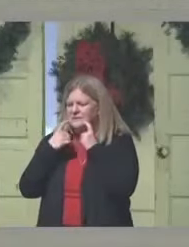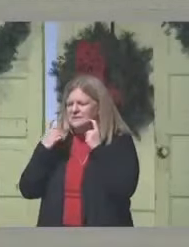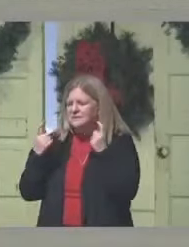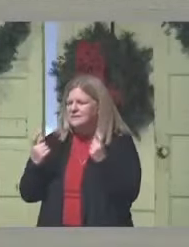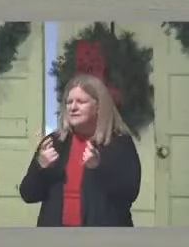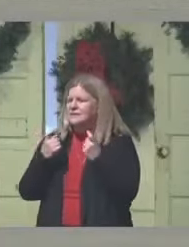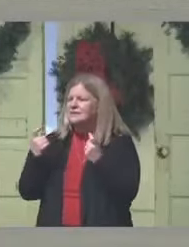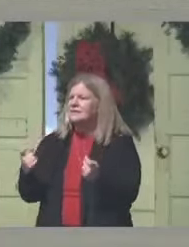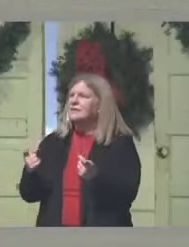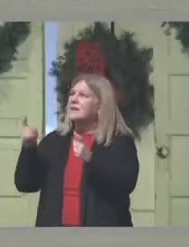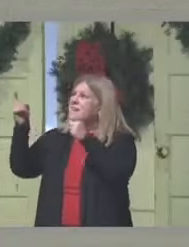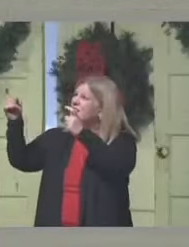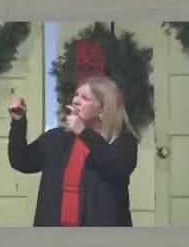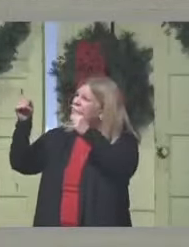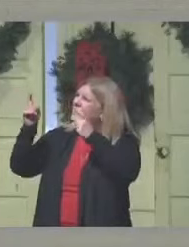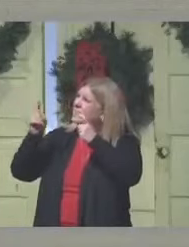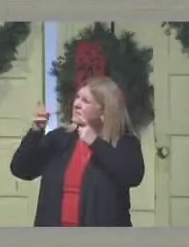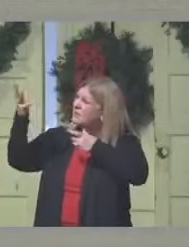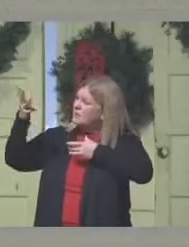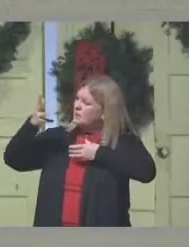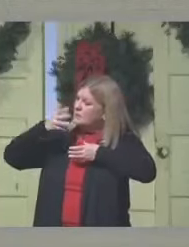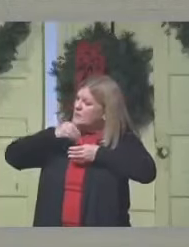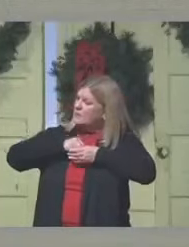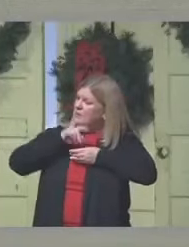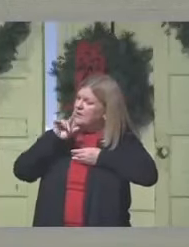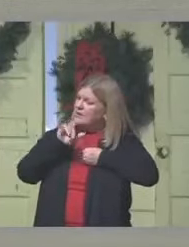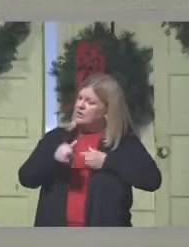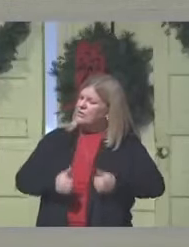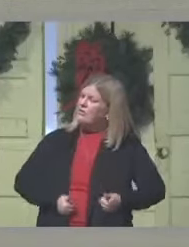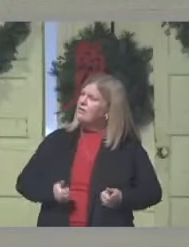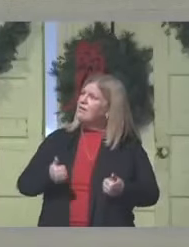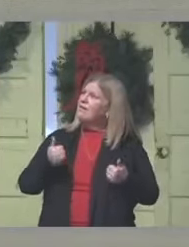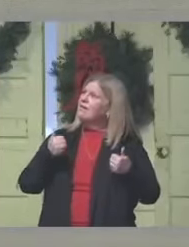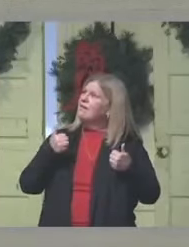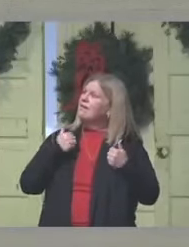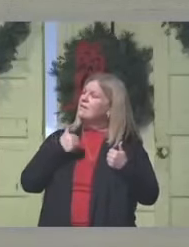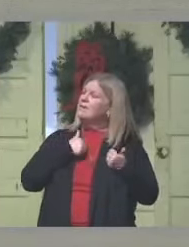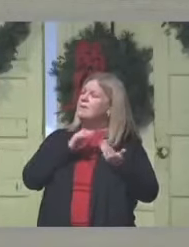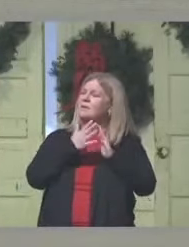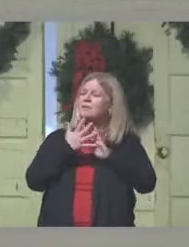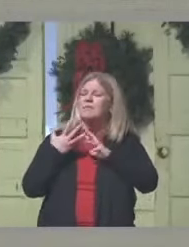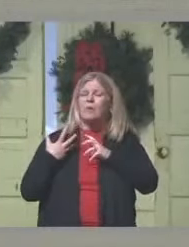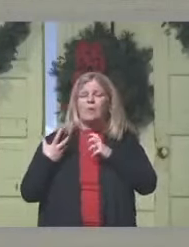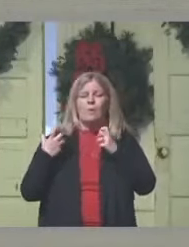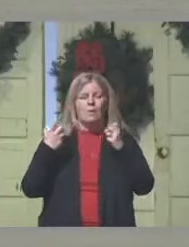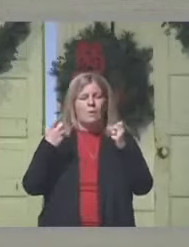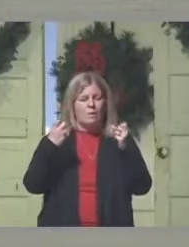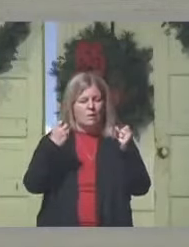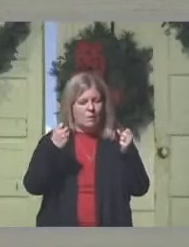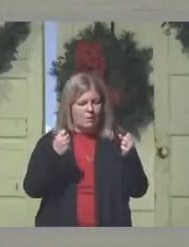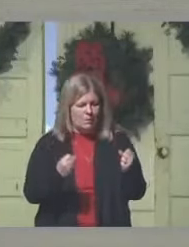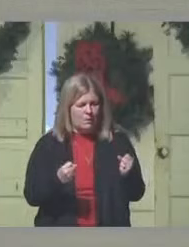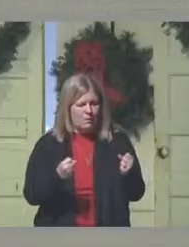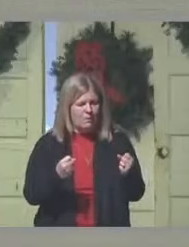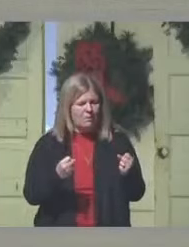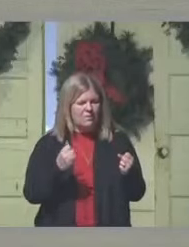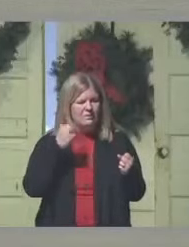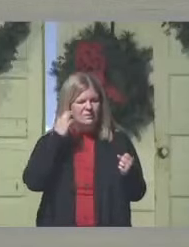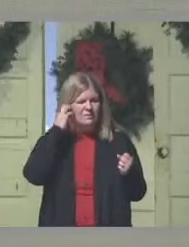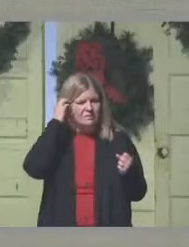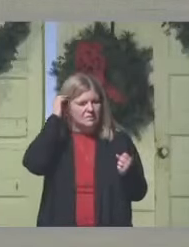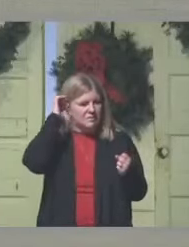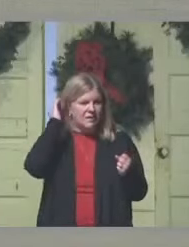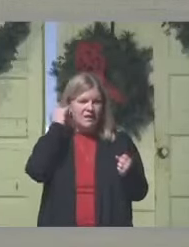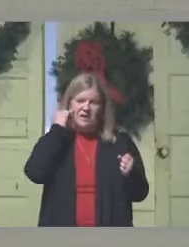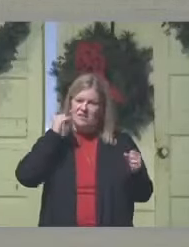the gift of your indwelling eternal life to make me whole and complete. If